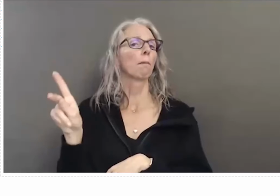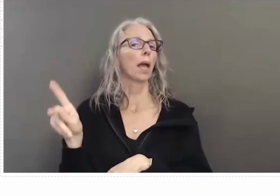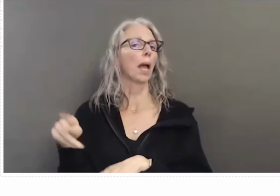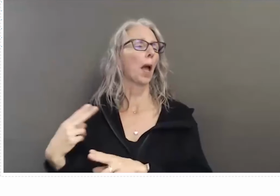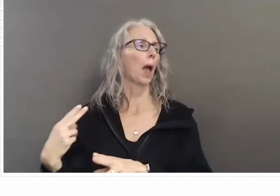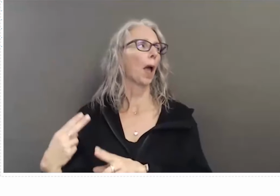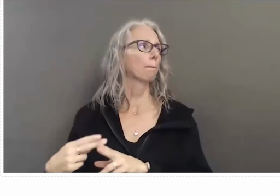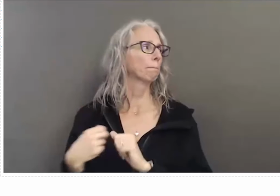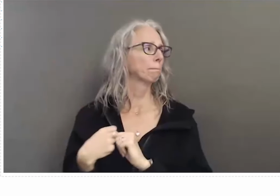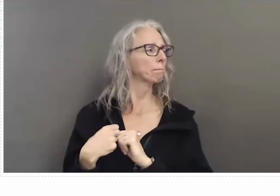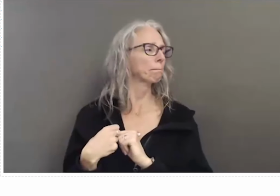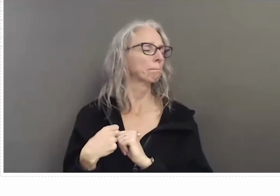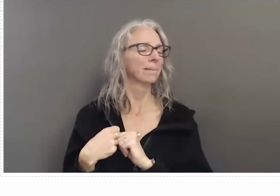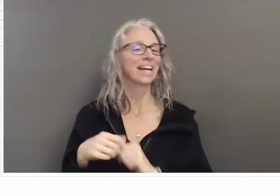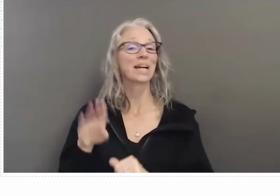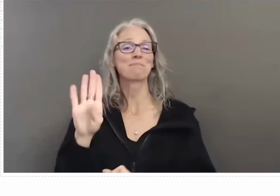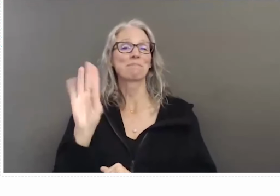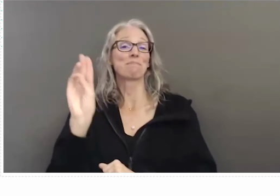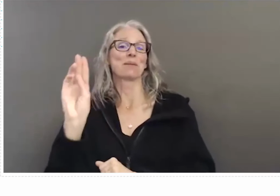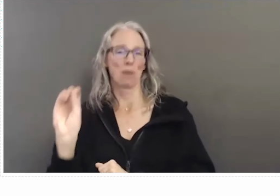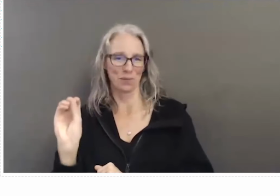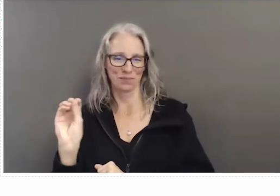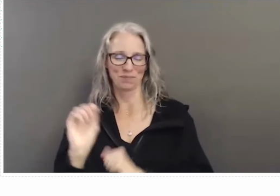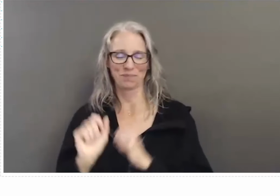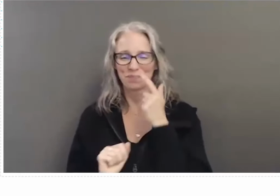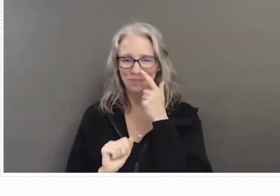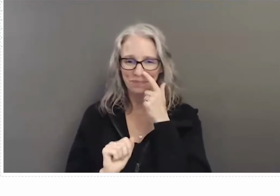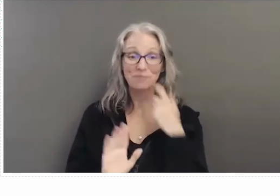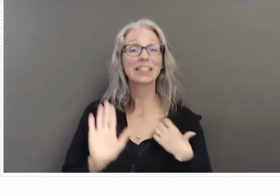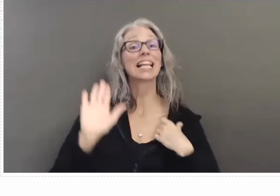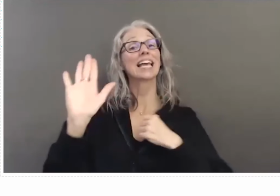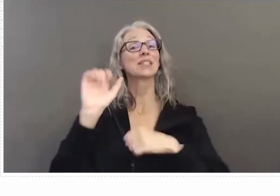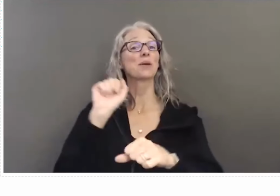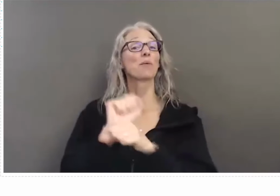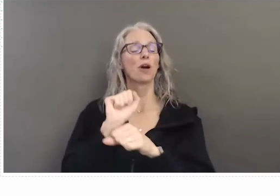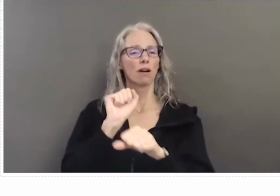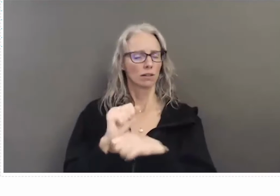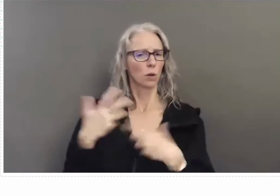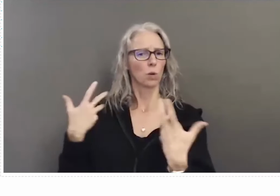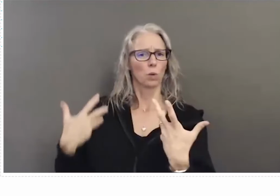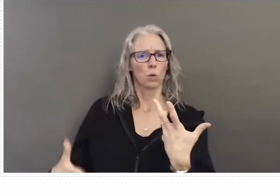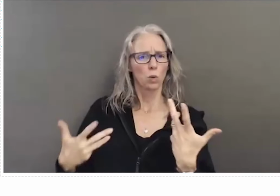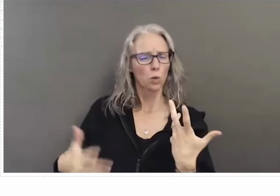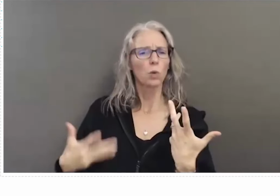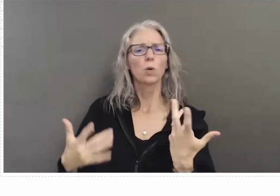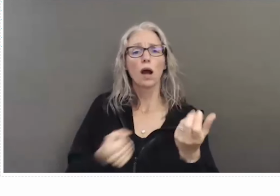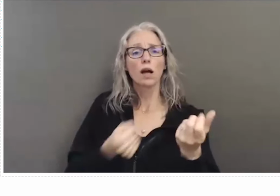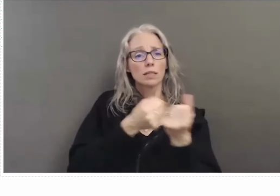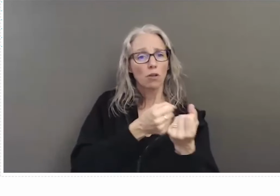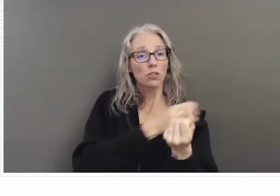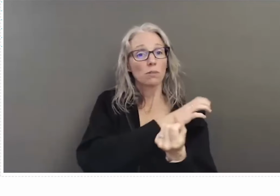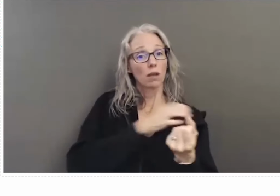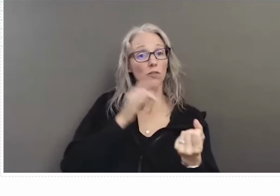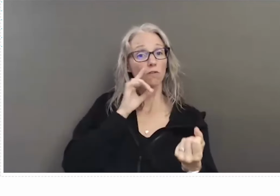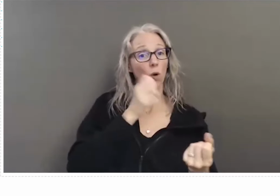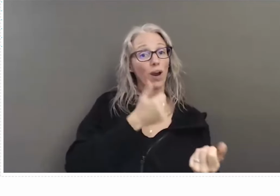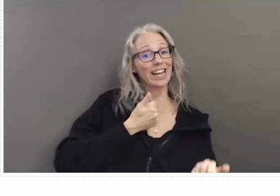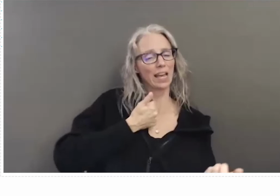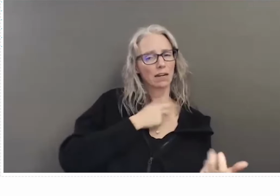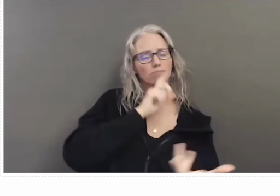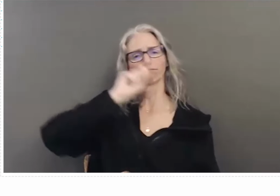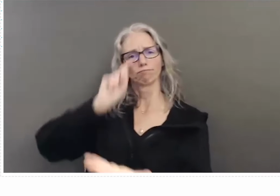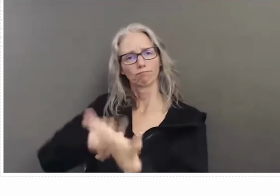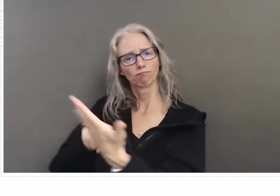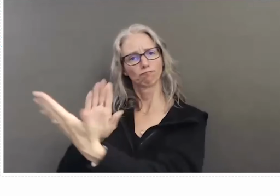BMO Financial Group. His work has also been recognized twice by the Sponsorship Council of Canada. He's currently